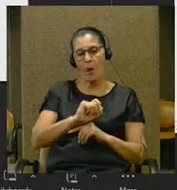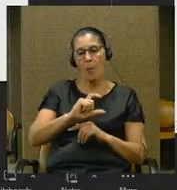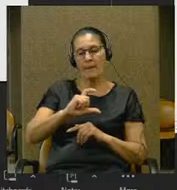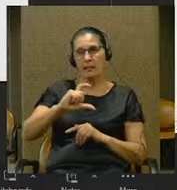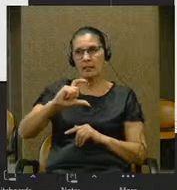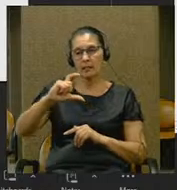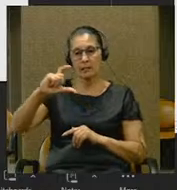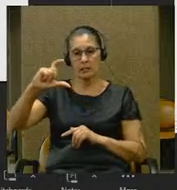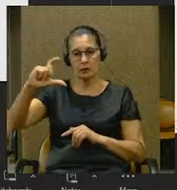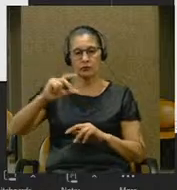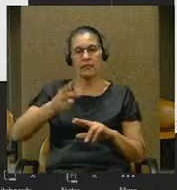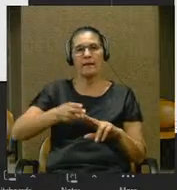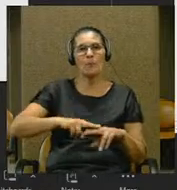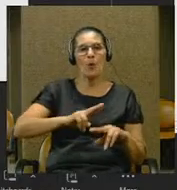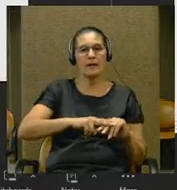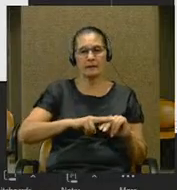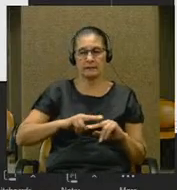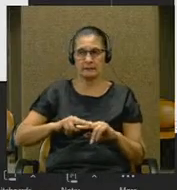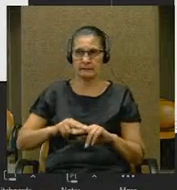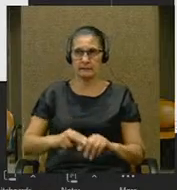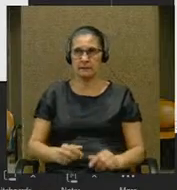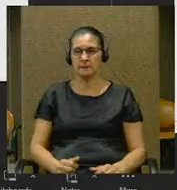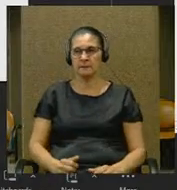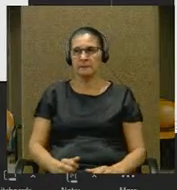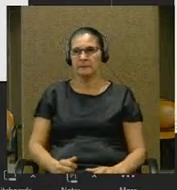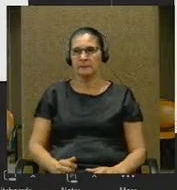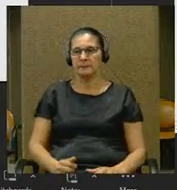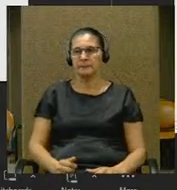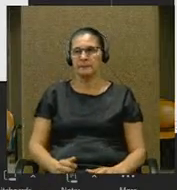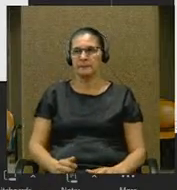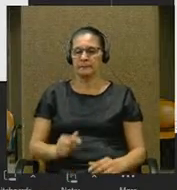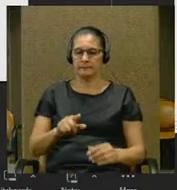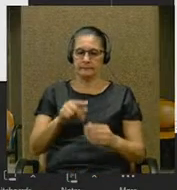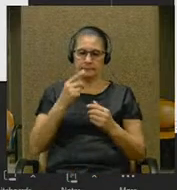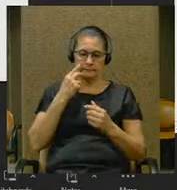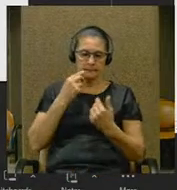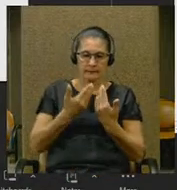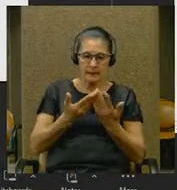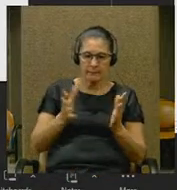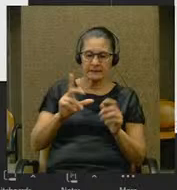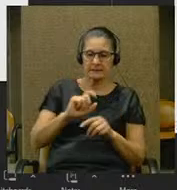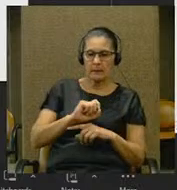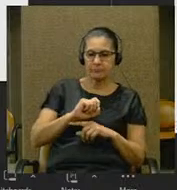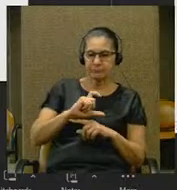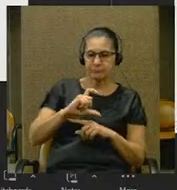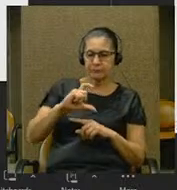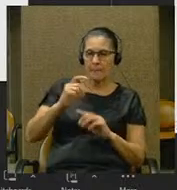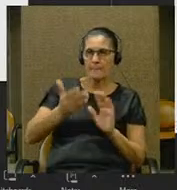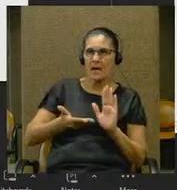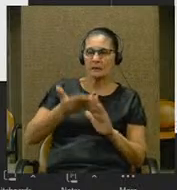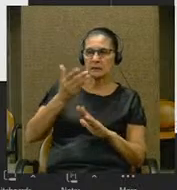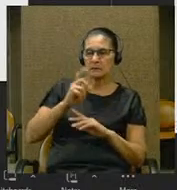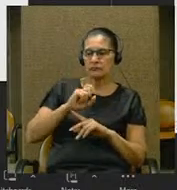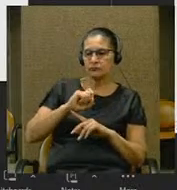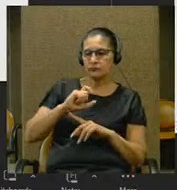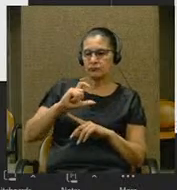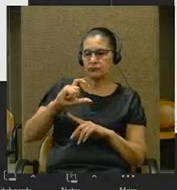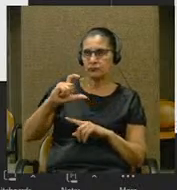deaths that substantially started to increase with the arrival of fentanyl in BC in 16